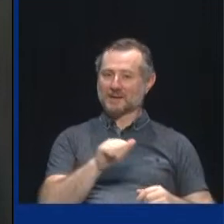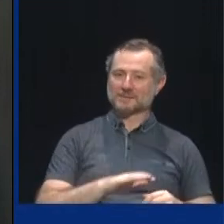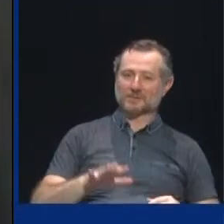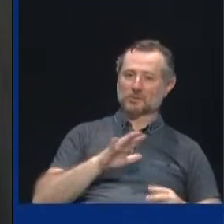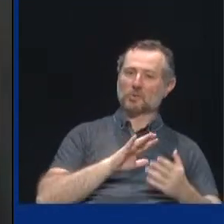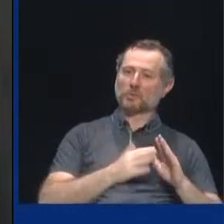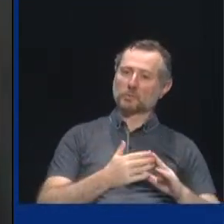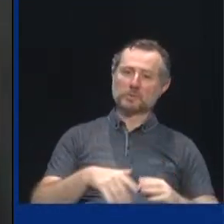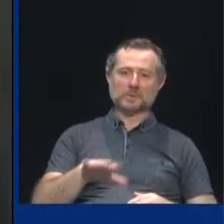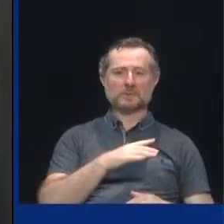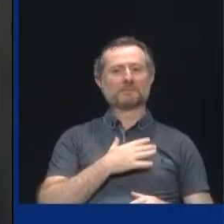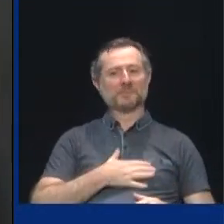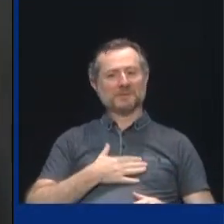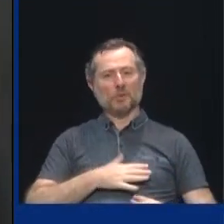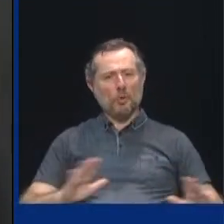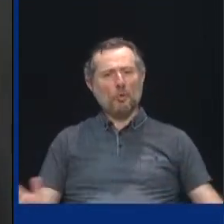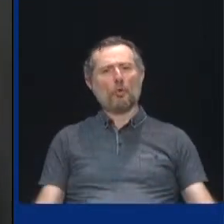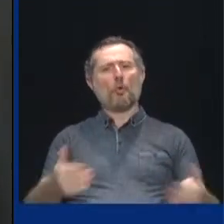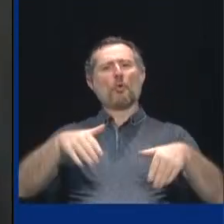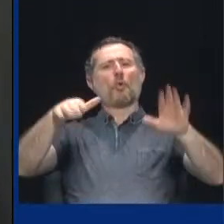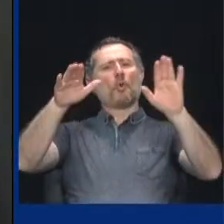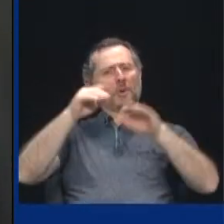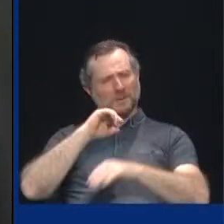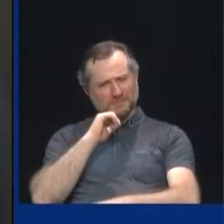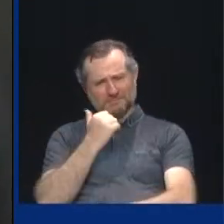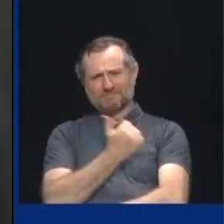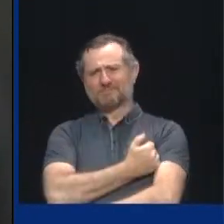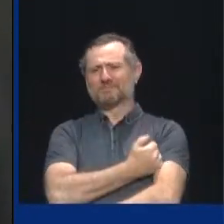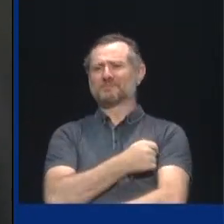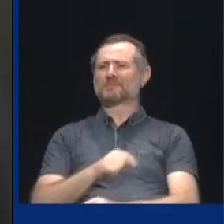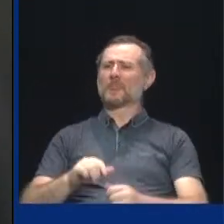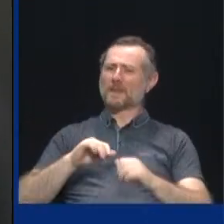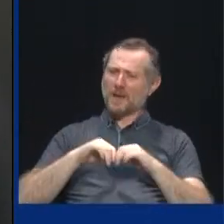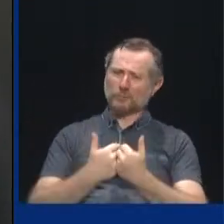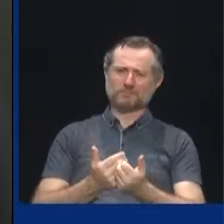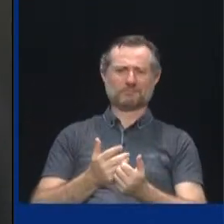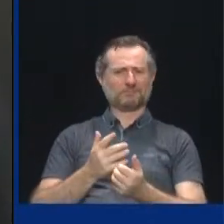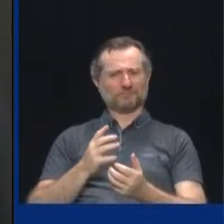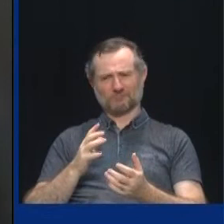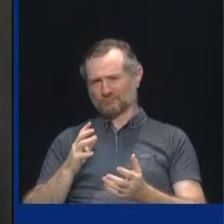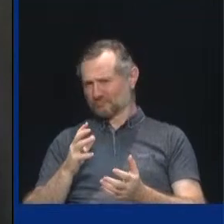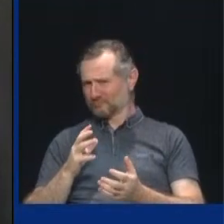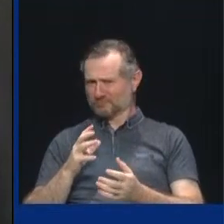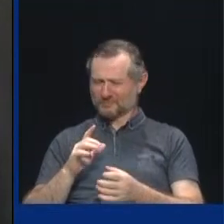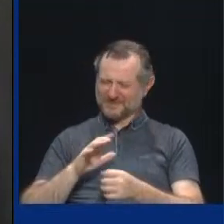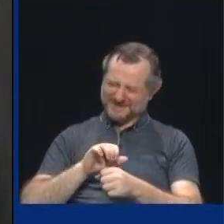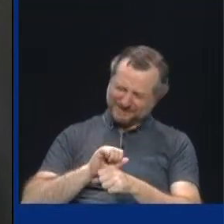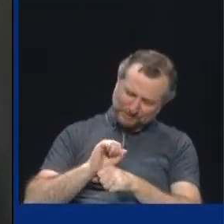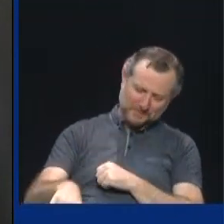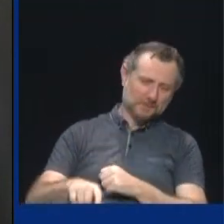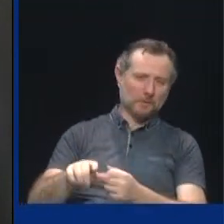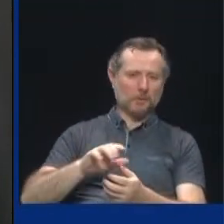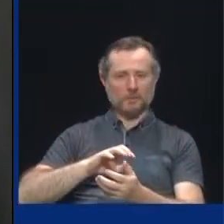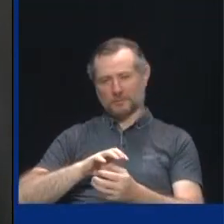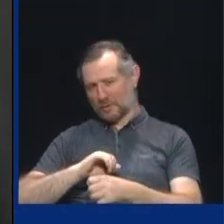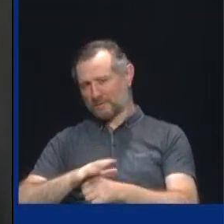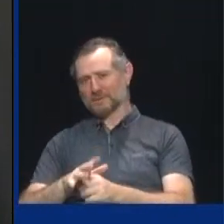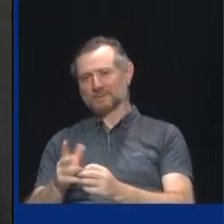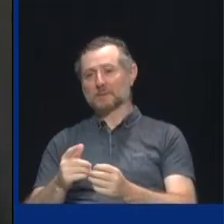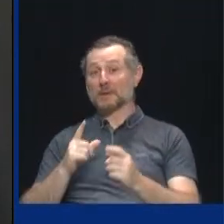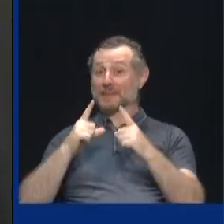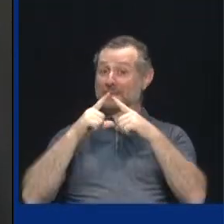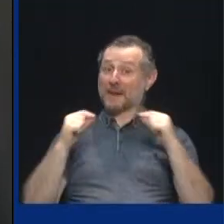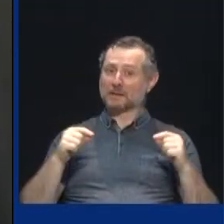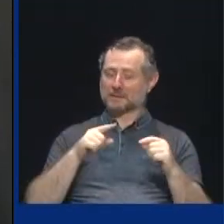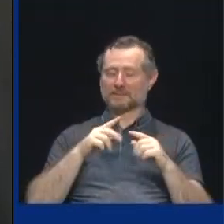vaccine. This is how we will crush COVID. This is how we will destroy the Delta variant. I know that the anti-Asian attacks in our community